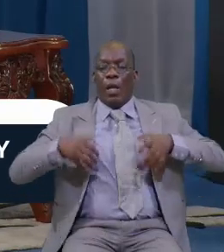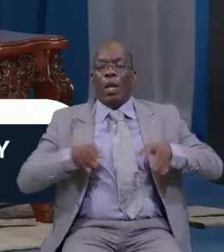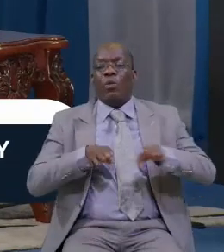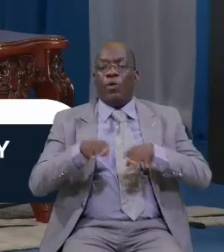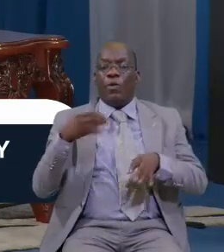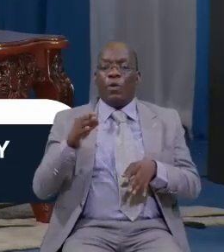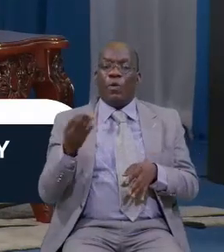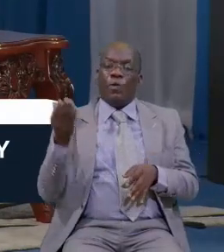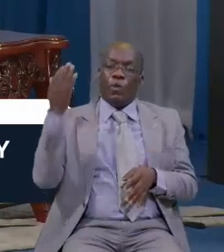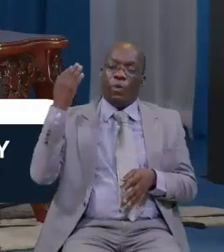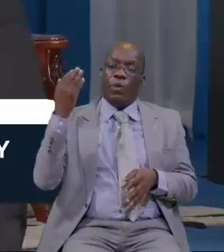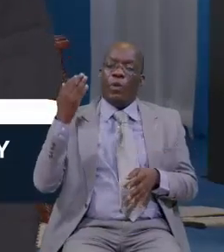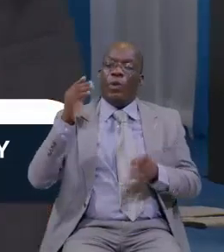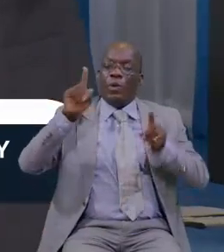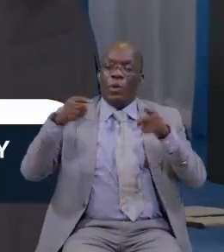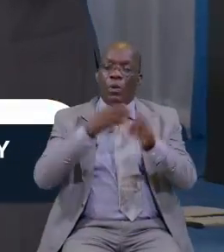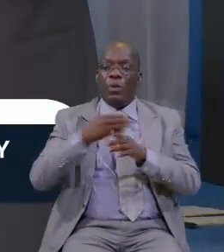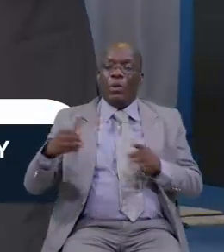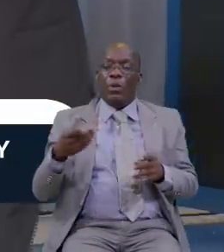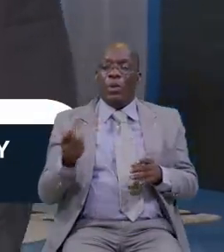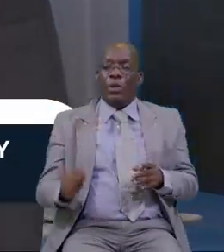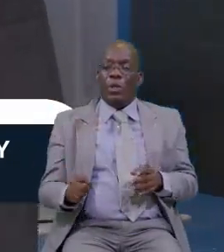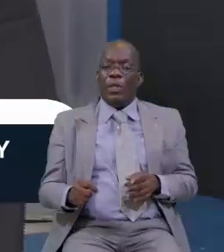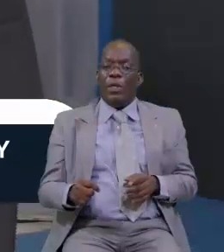gone away. The lion spirit